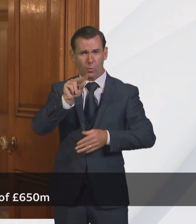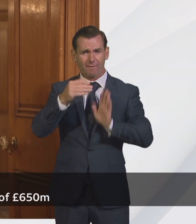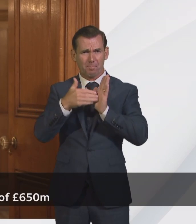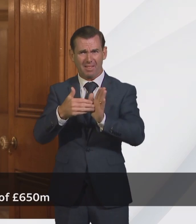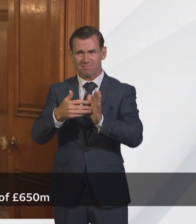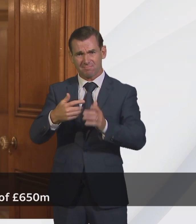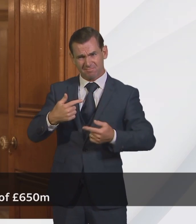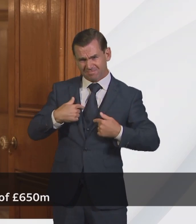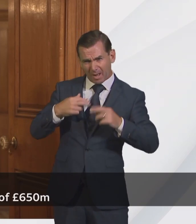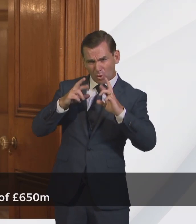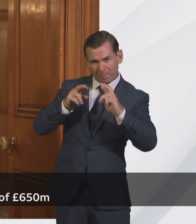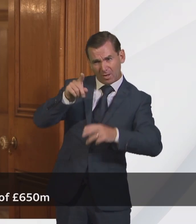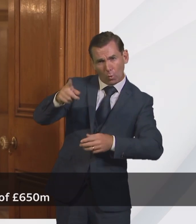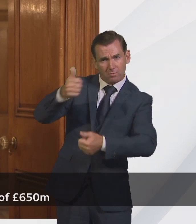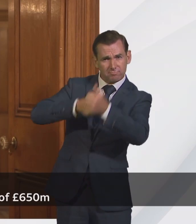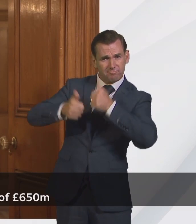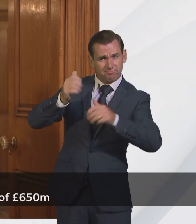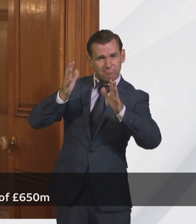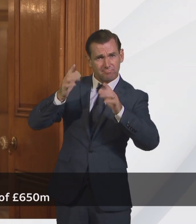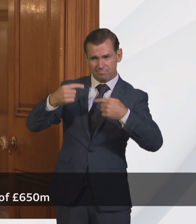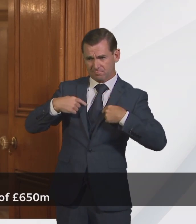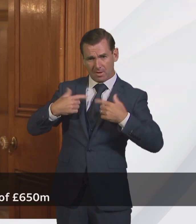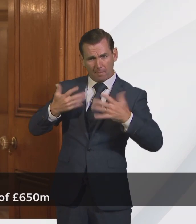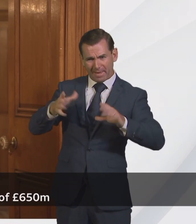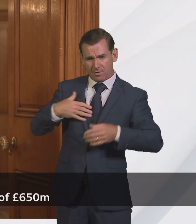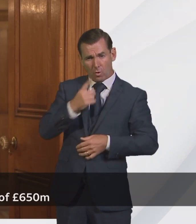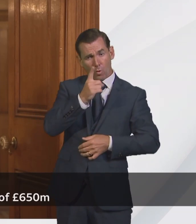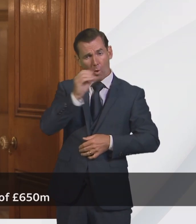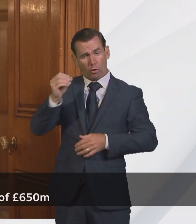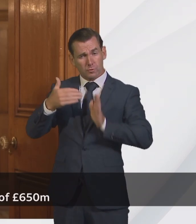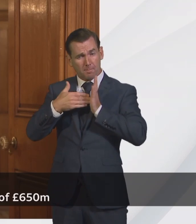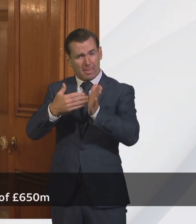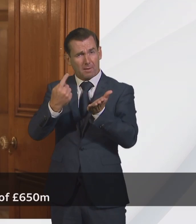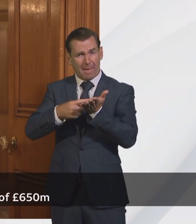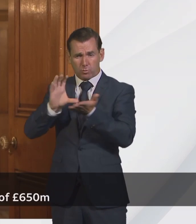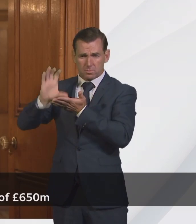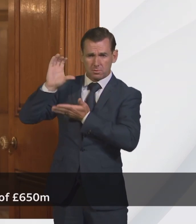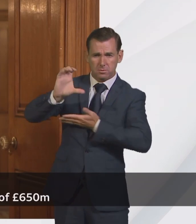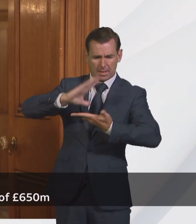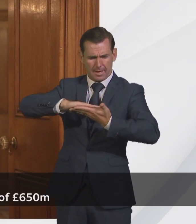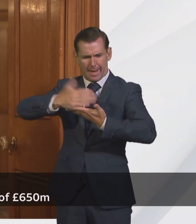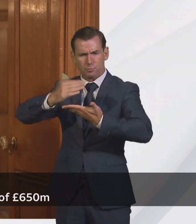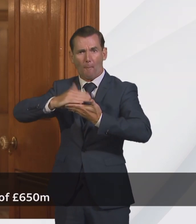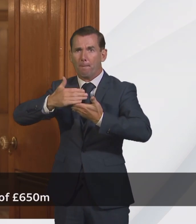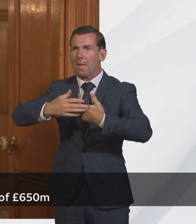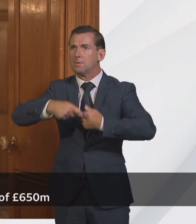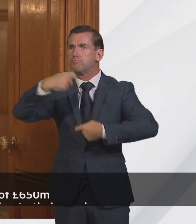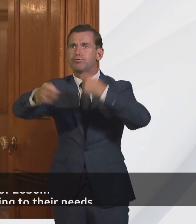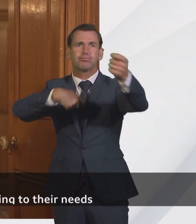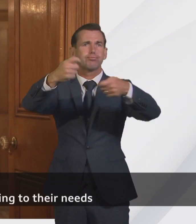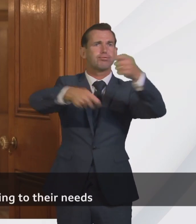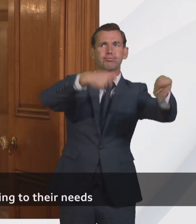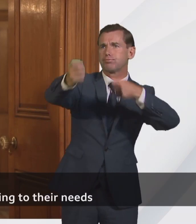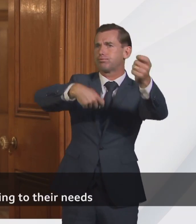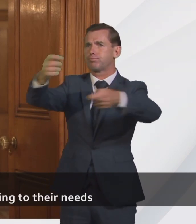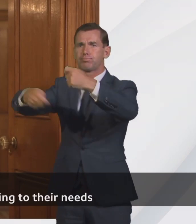even welcome the fact that we've made over £100 million investment in terms of laptops, which we're rolling out to some of